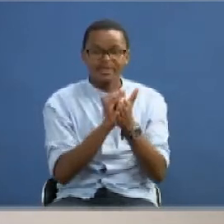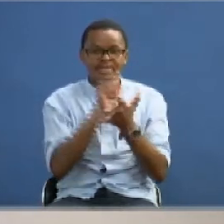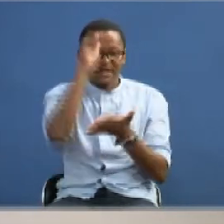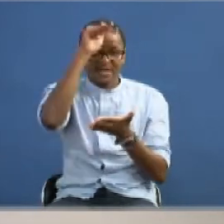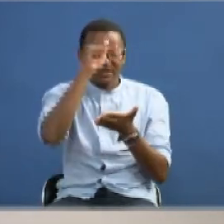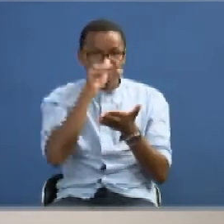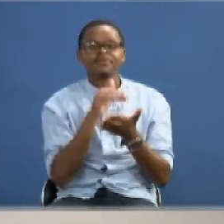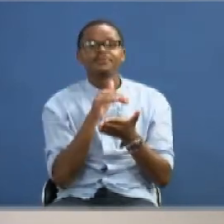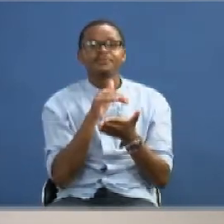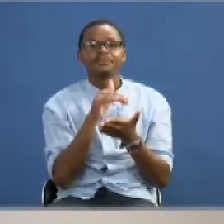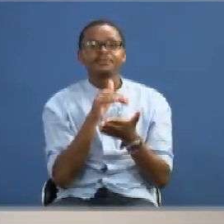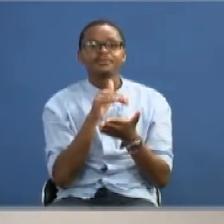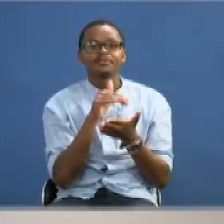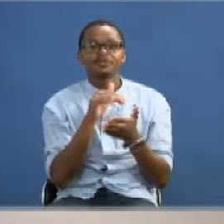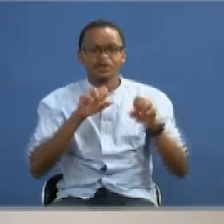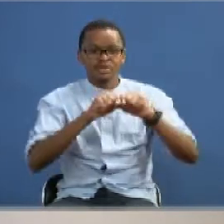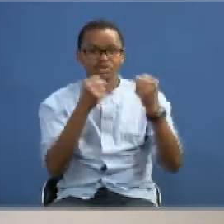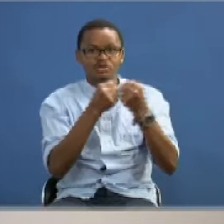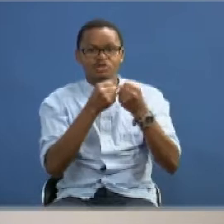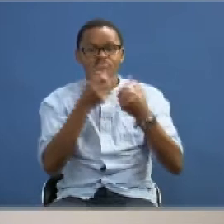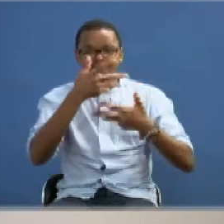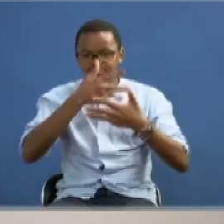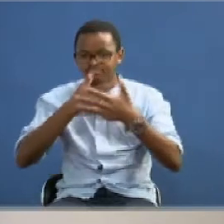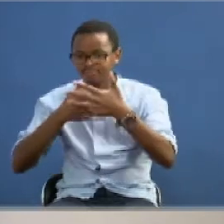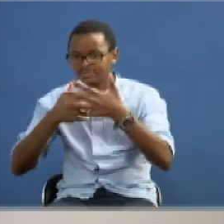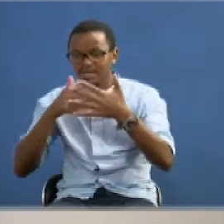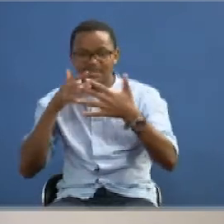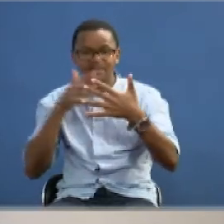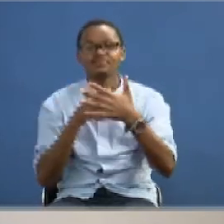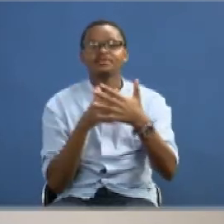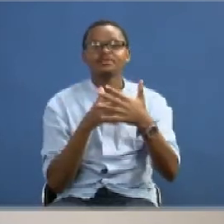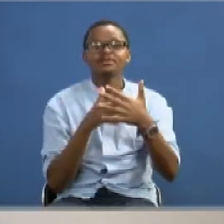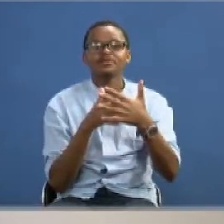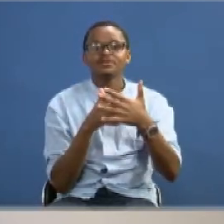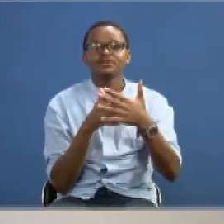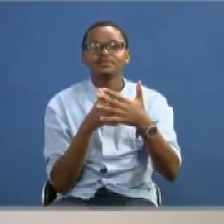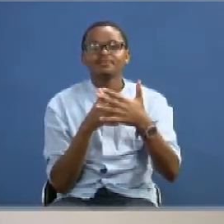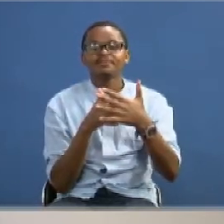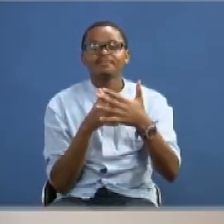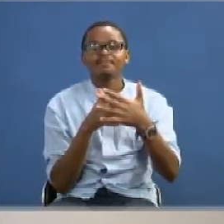limit social gatherings, that limit,